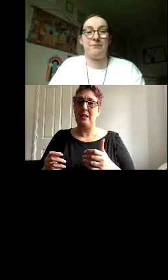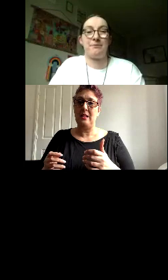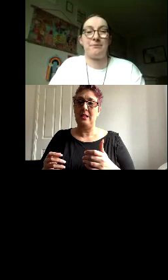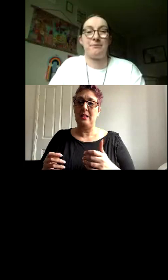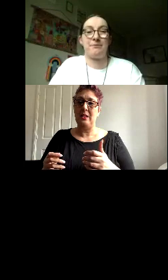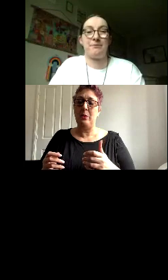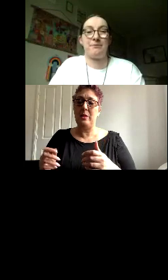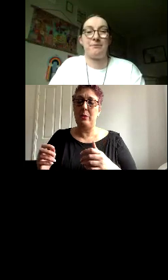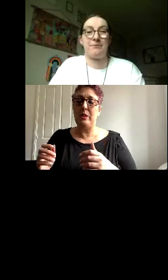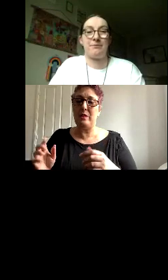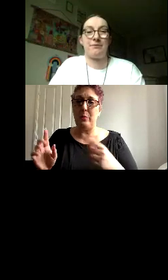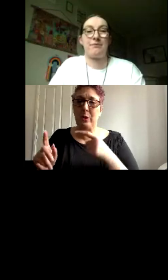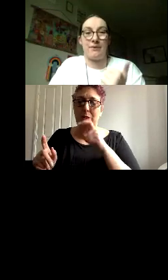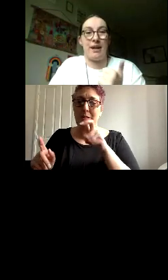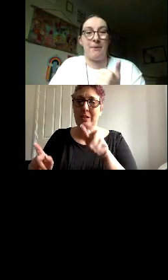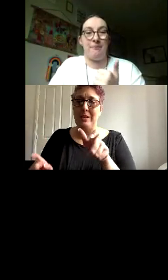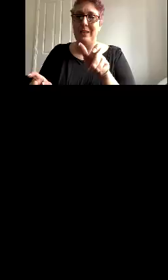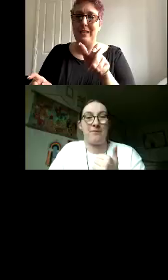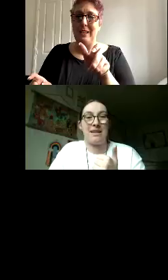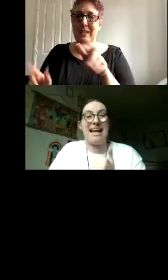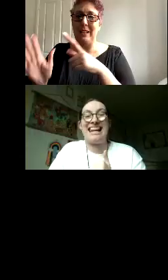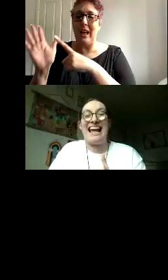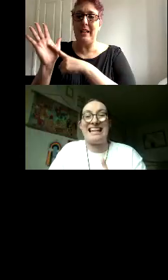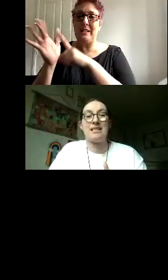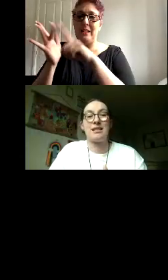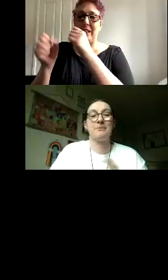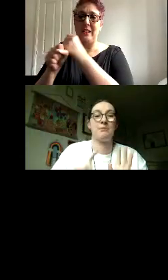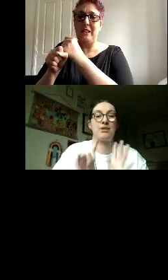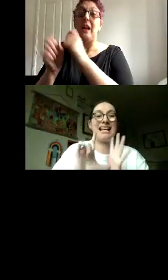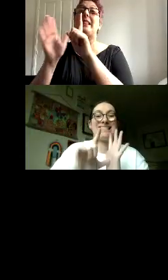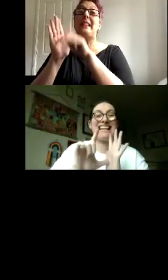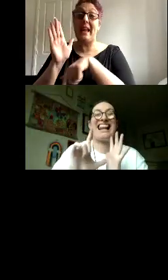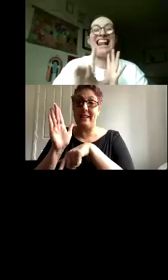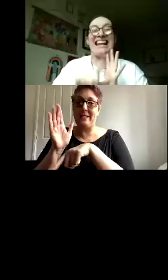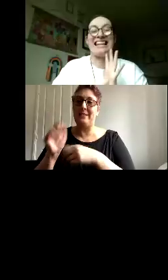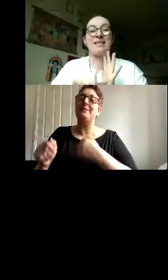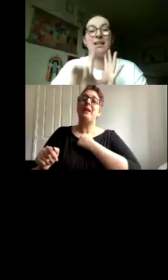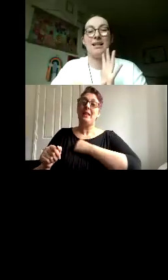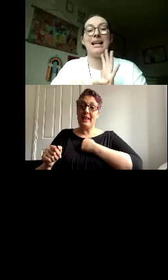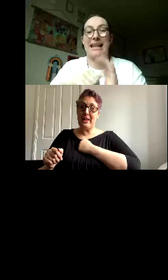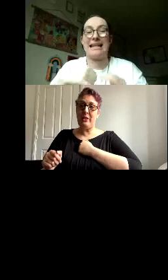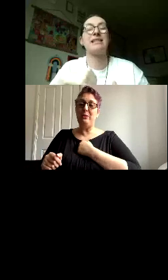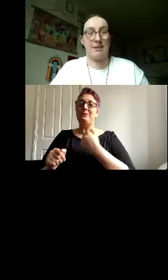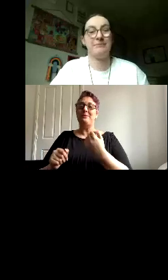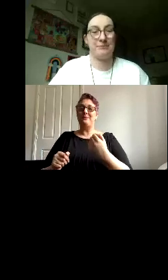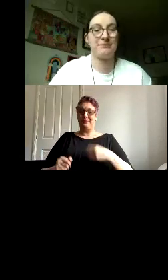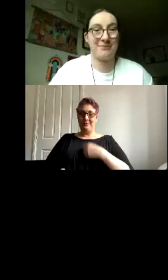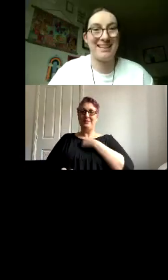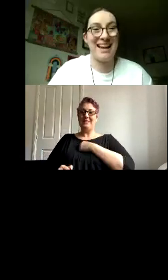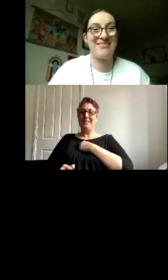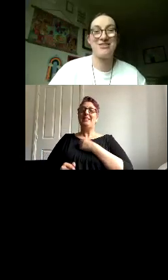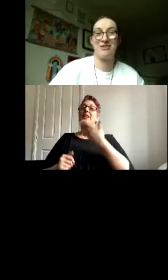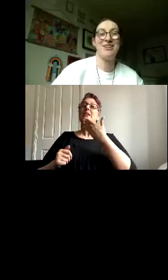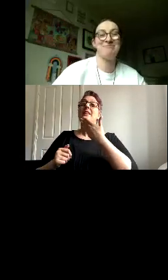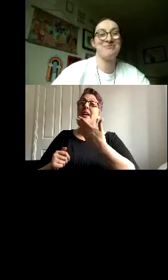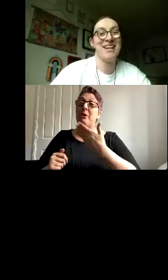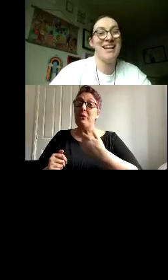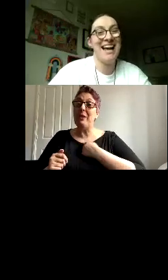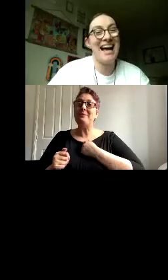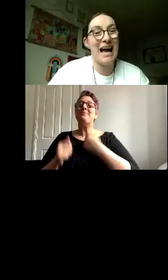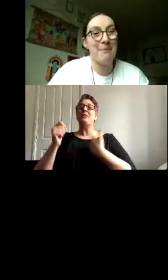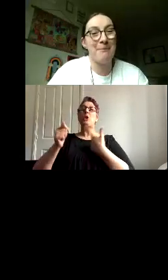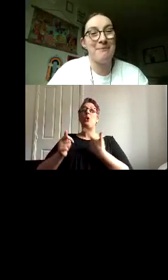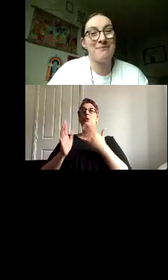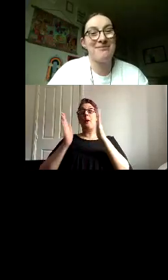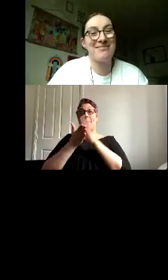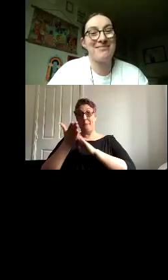settings. What's the word? Yeah. Late. Late. Thank you. Yeah, that's all right. Thank you,